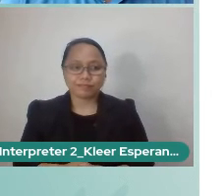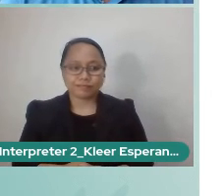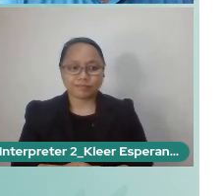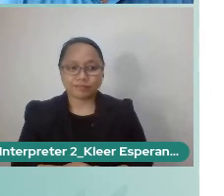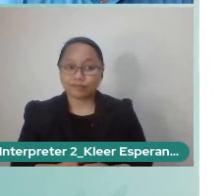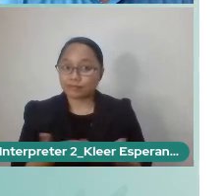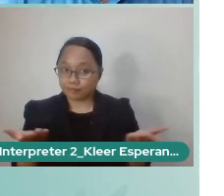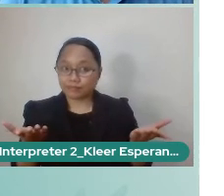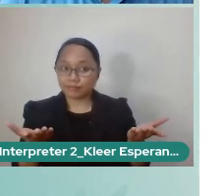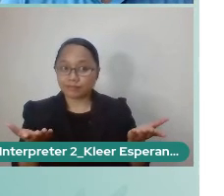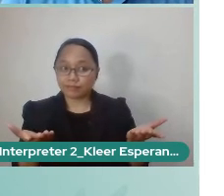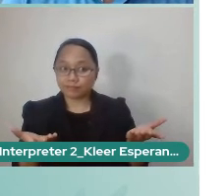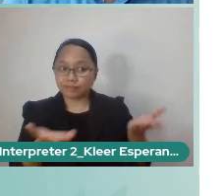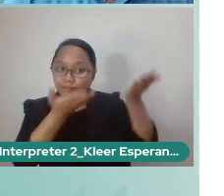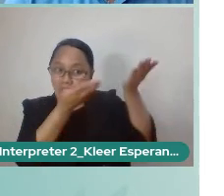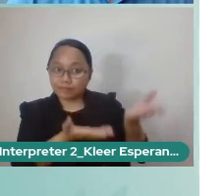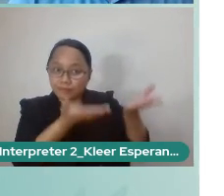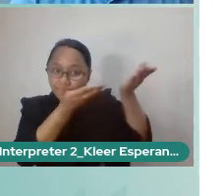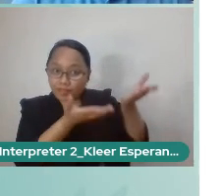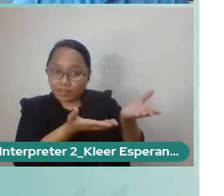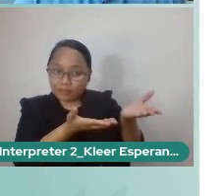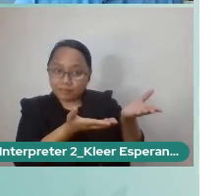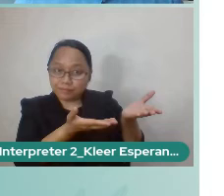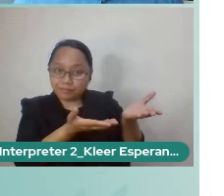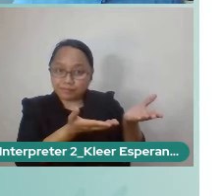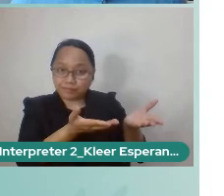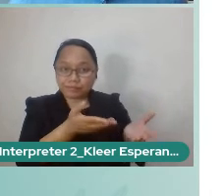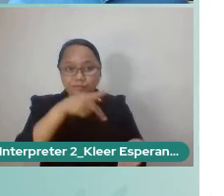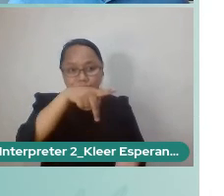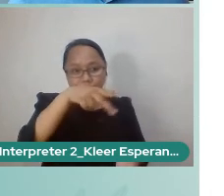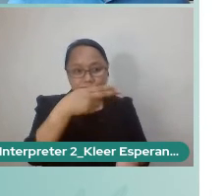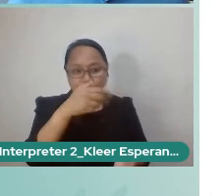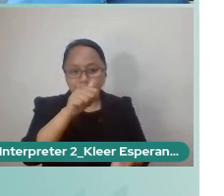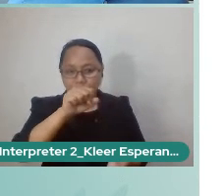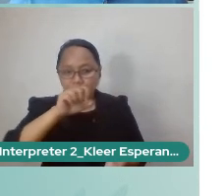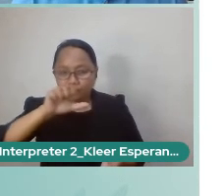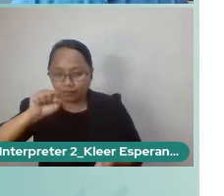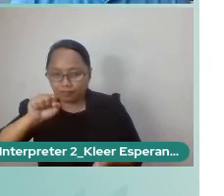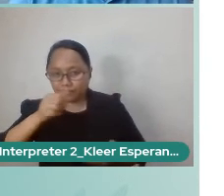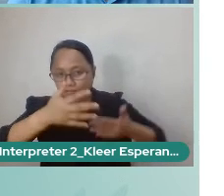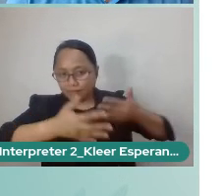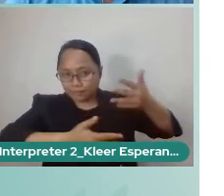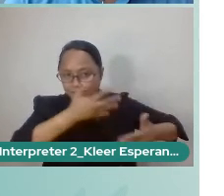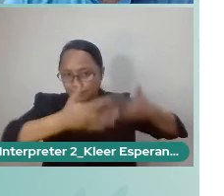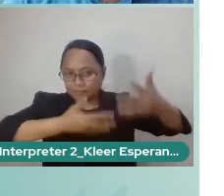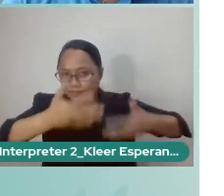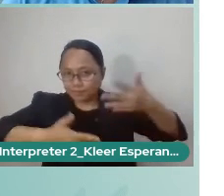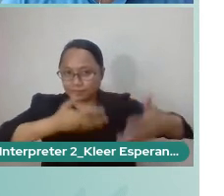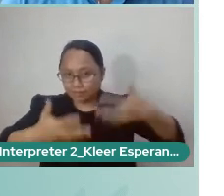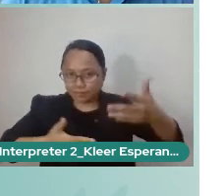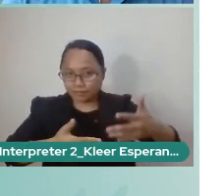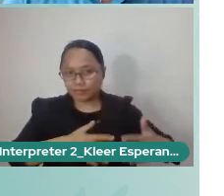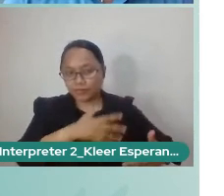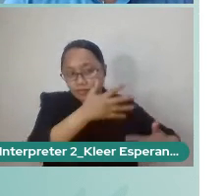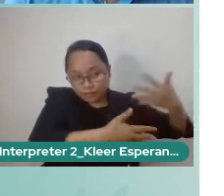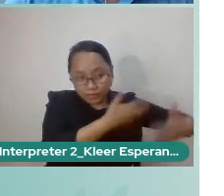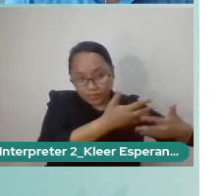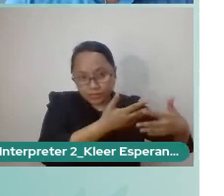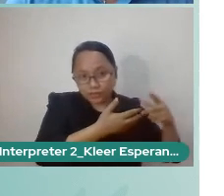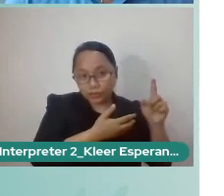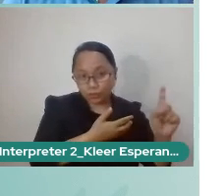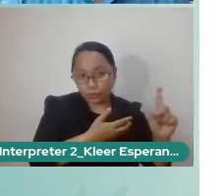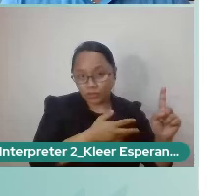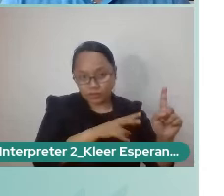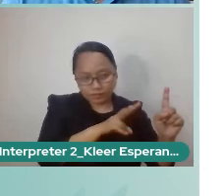So here's the timeline for our cervical cancer elimination. For phase one, from 2021,